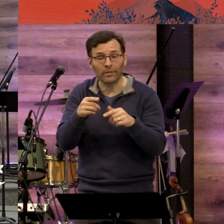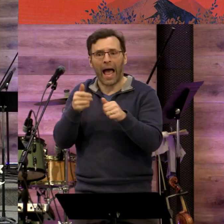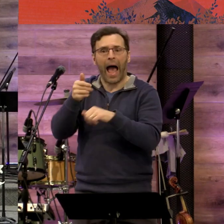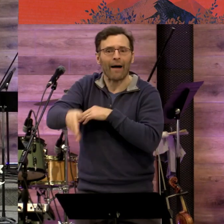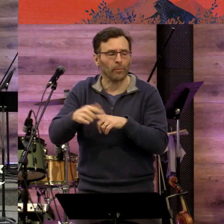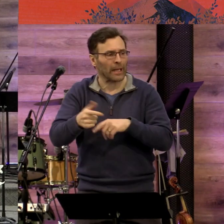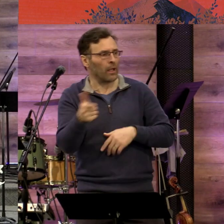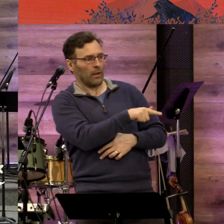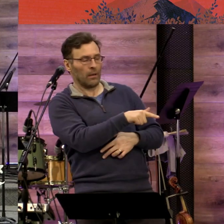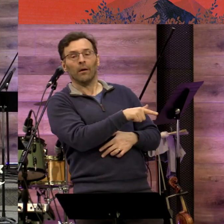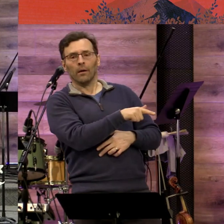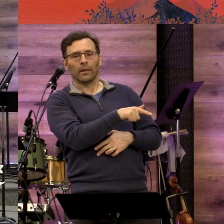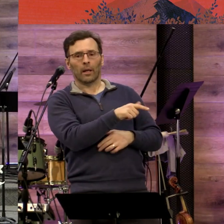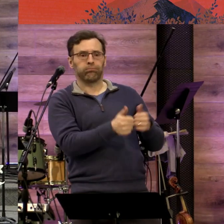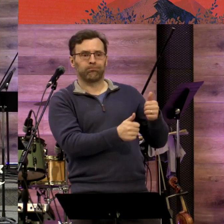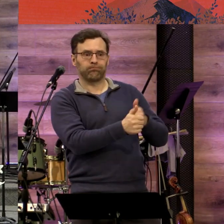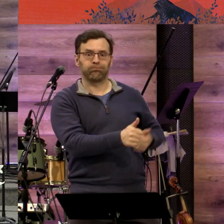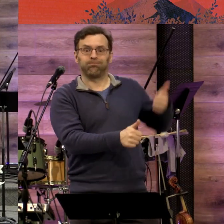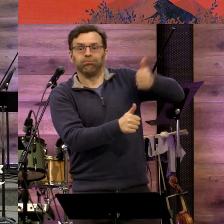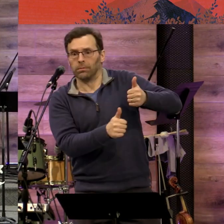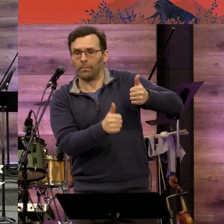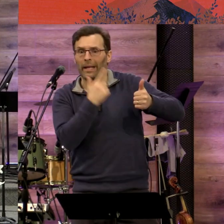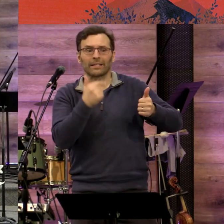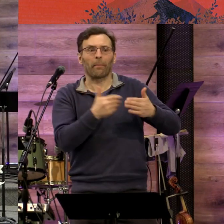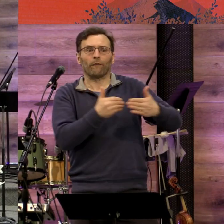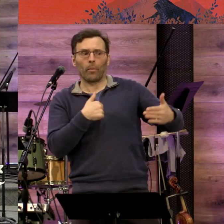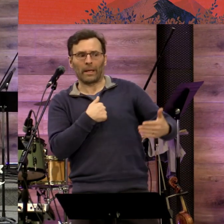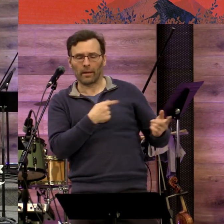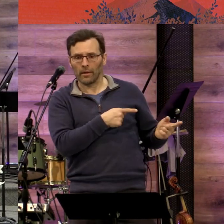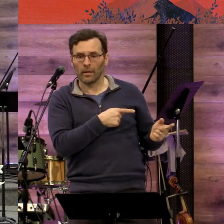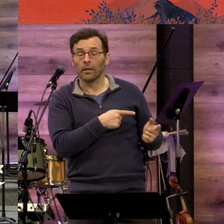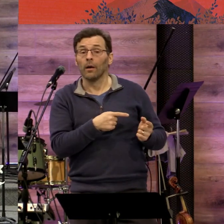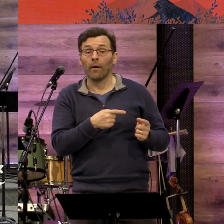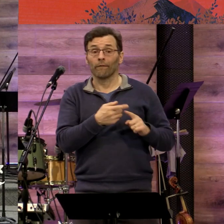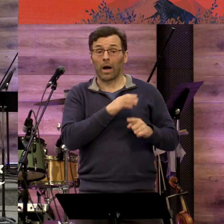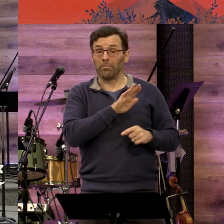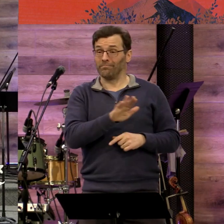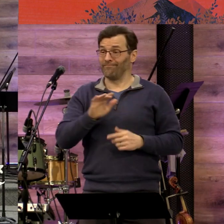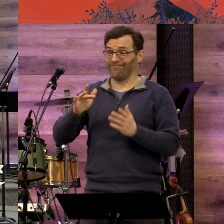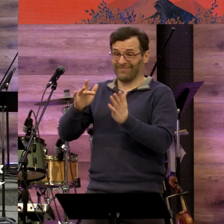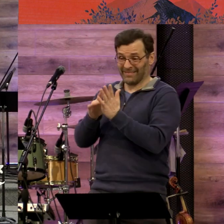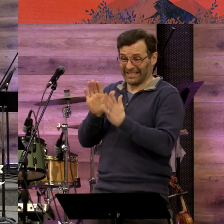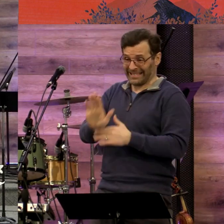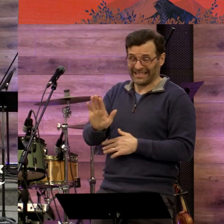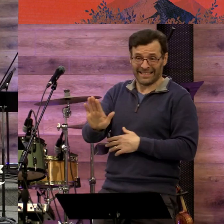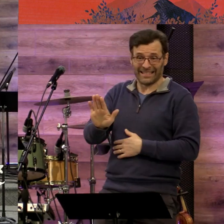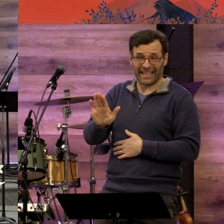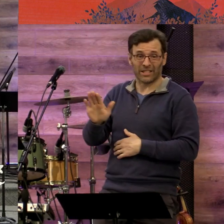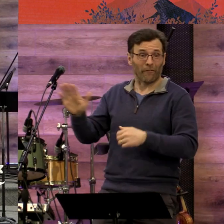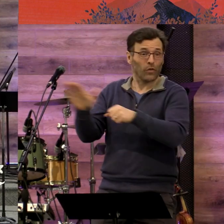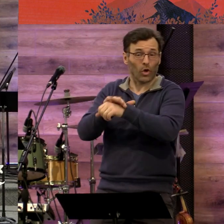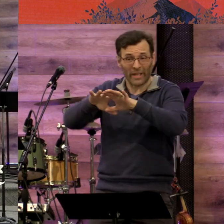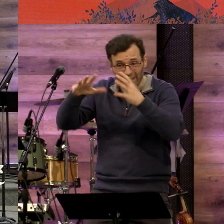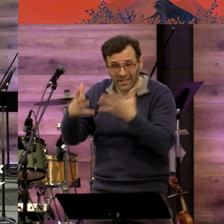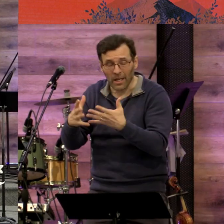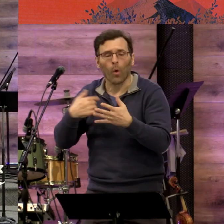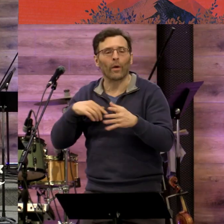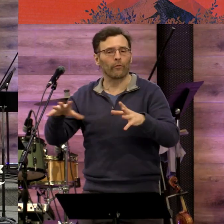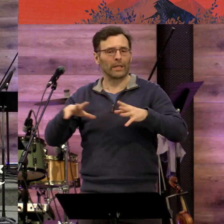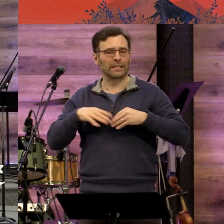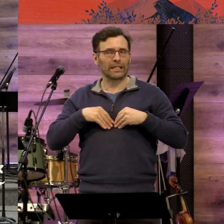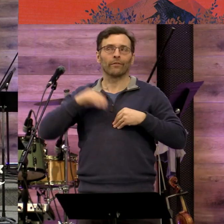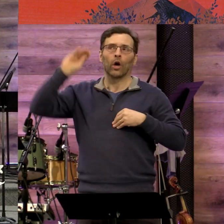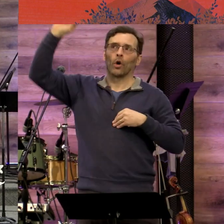ranks before me, because he was before me.' For from his fullness we have all received